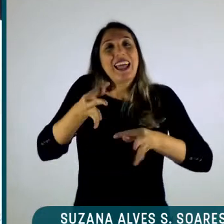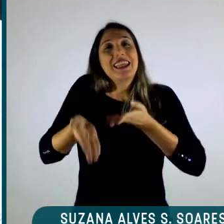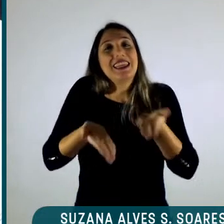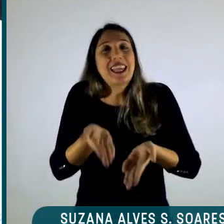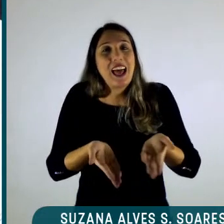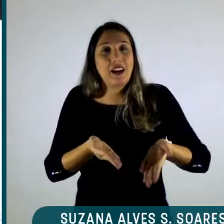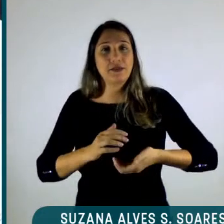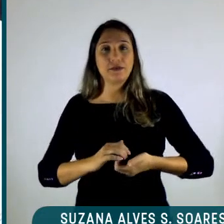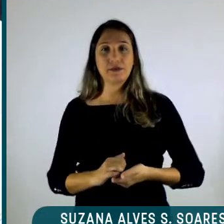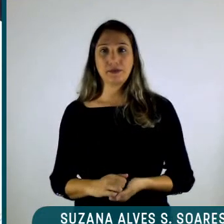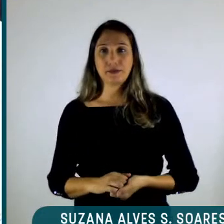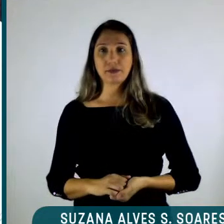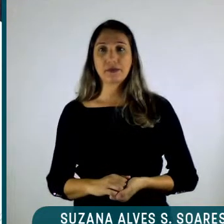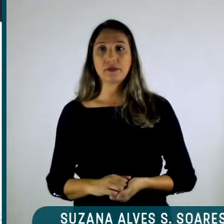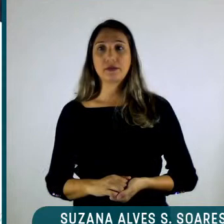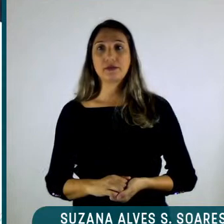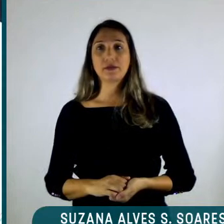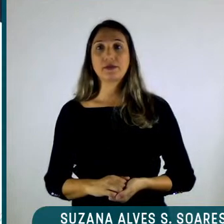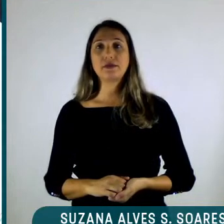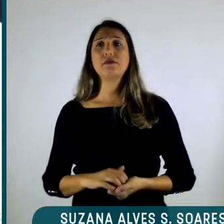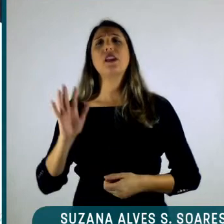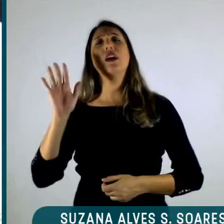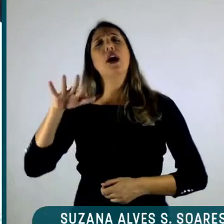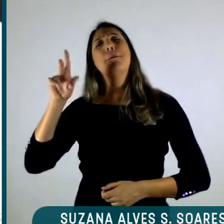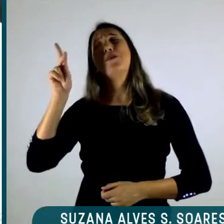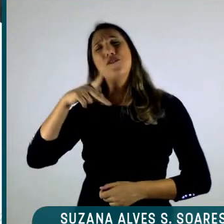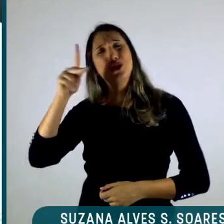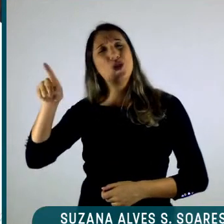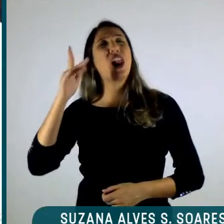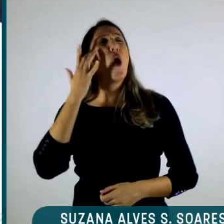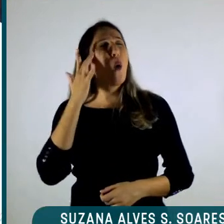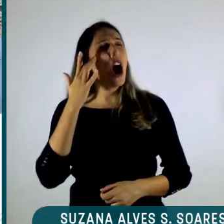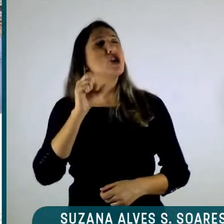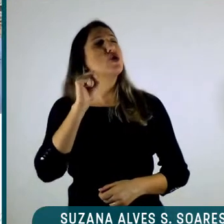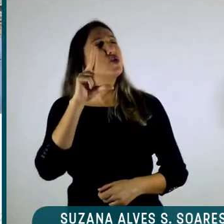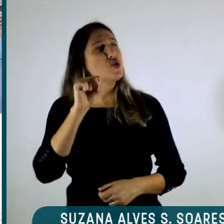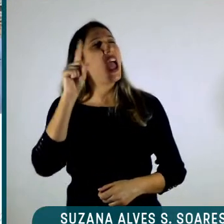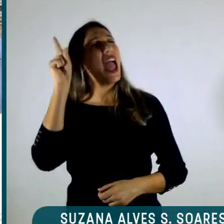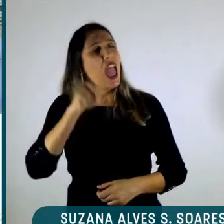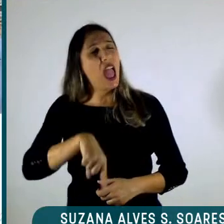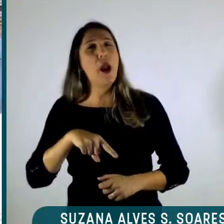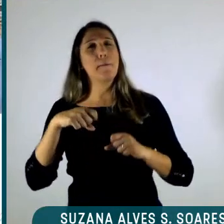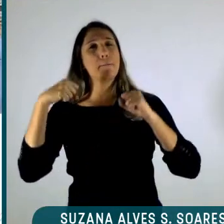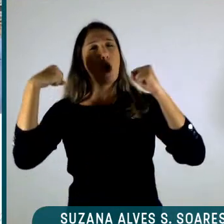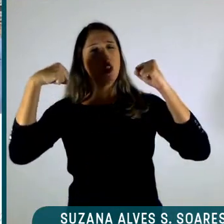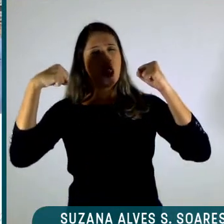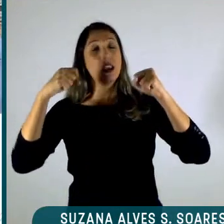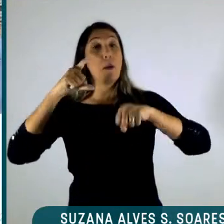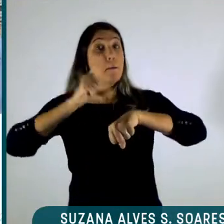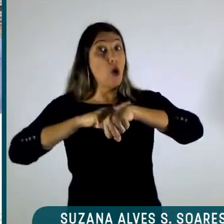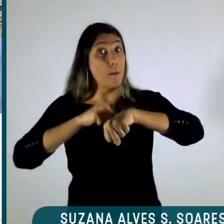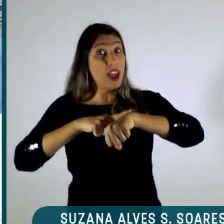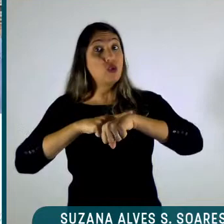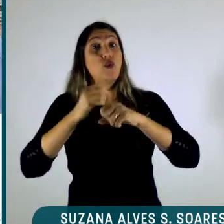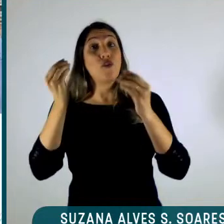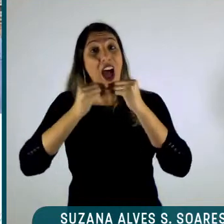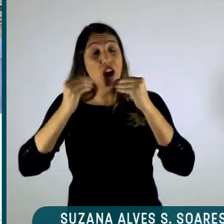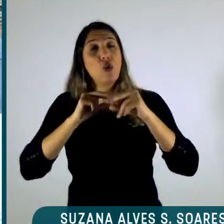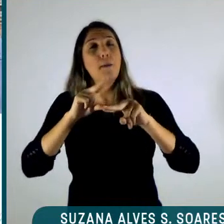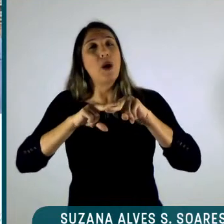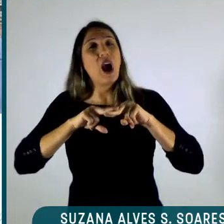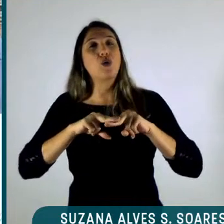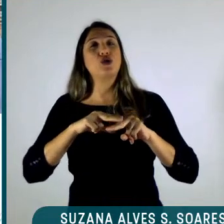the population, for example. Professor, I think that the SUS is a powerful